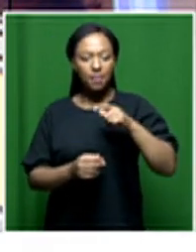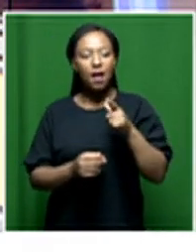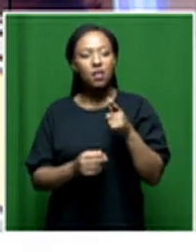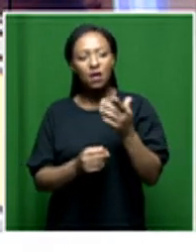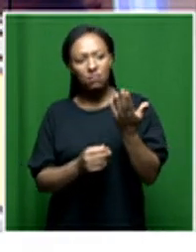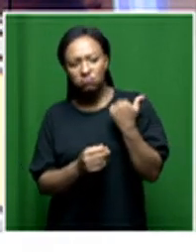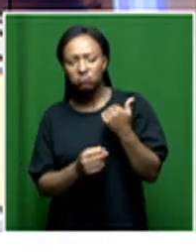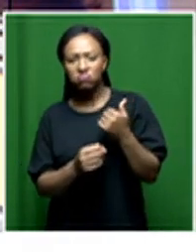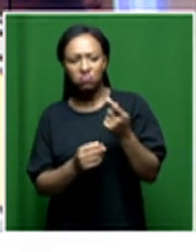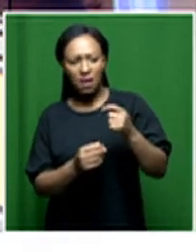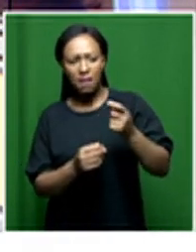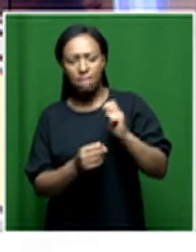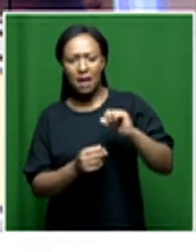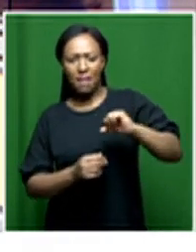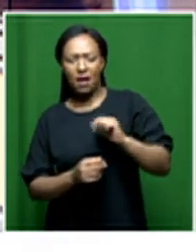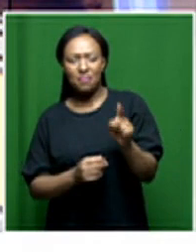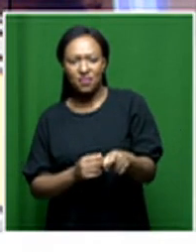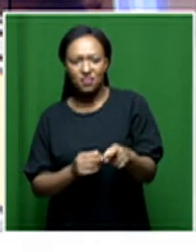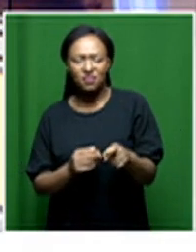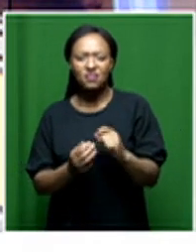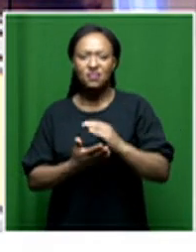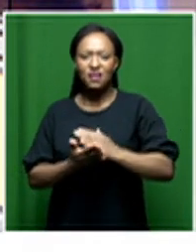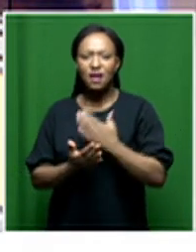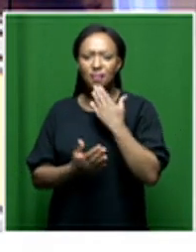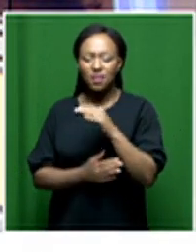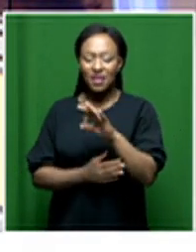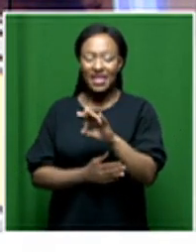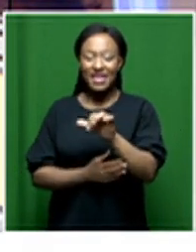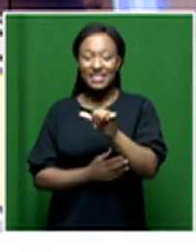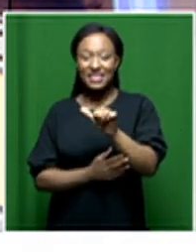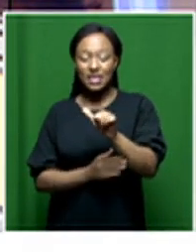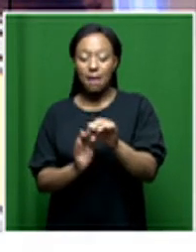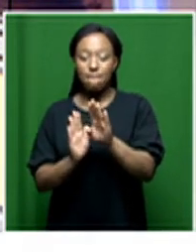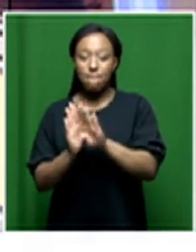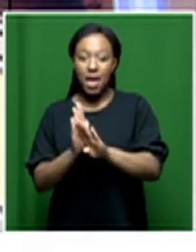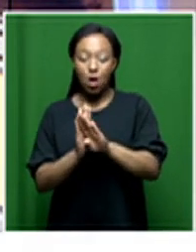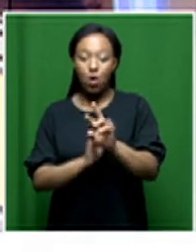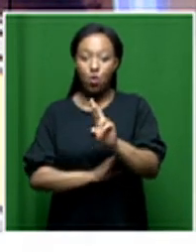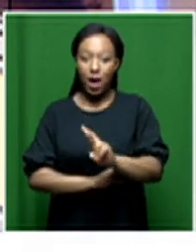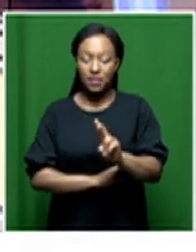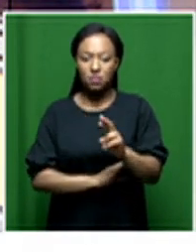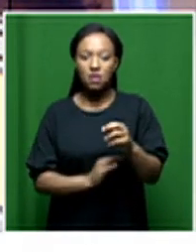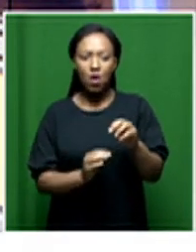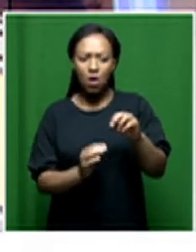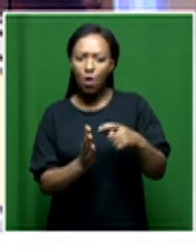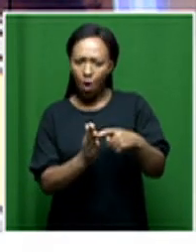say that they're winning this one? I mean, they're saying that there's about 36 billion rand that that is owed to